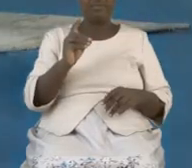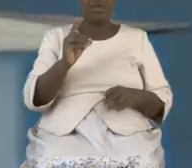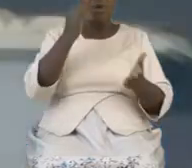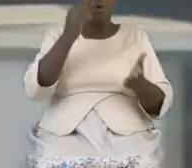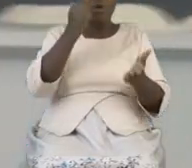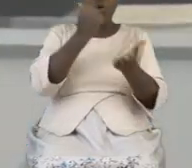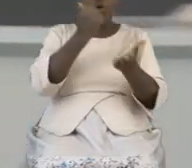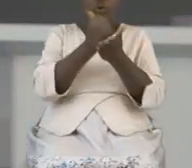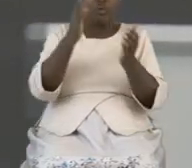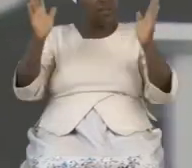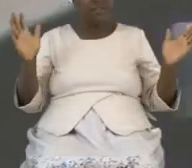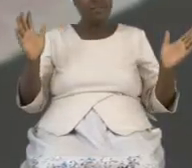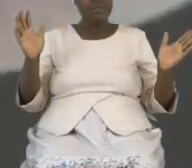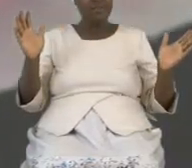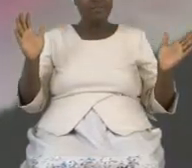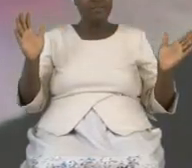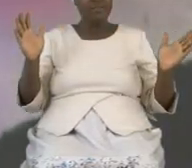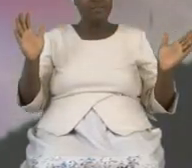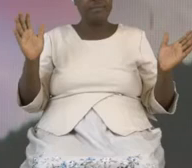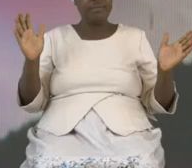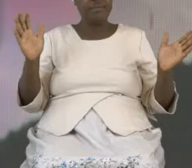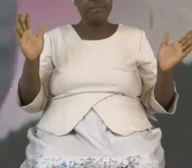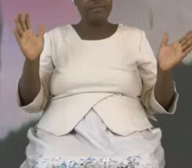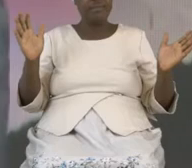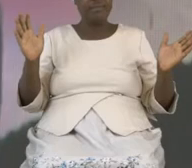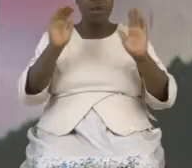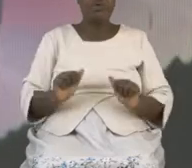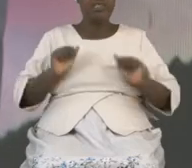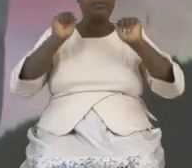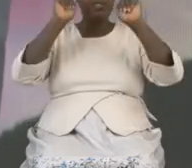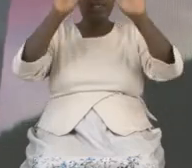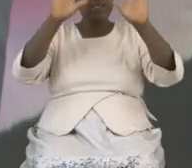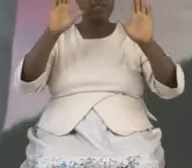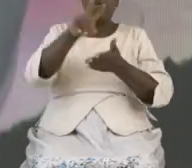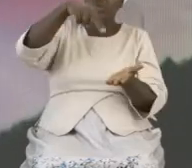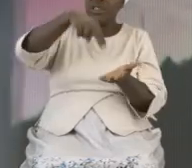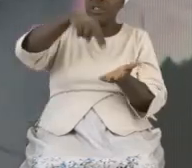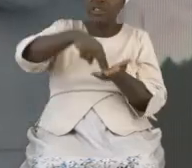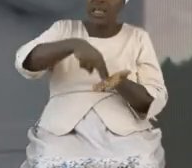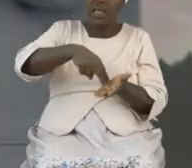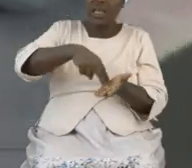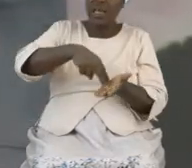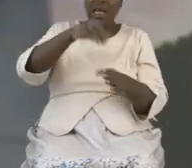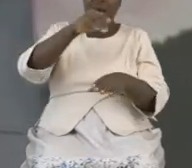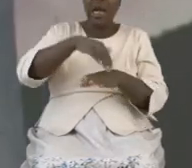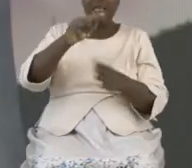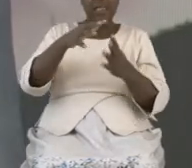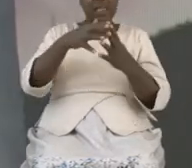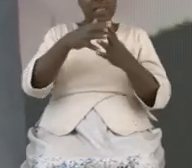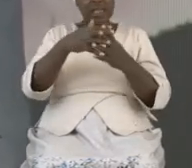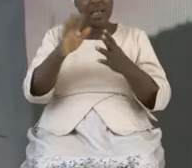consecrated, that you stand at the gate of your heart, and any